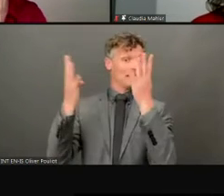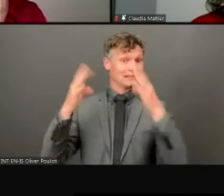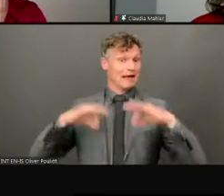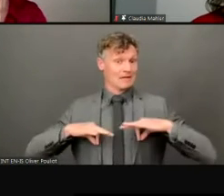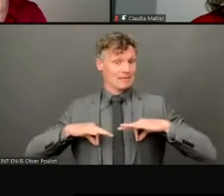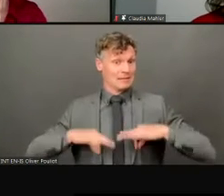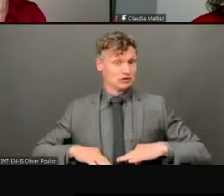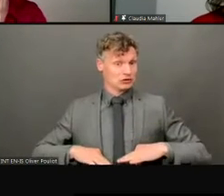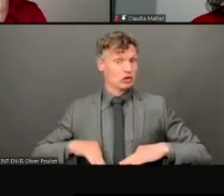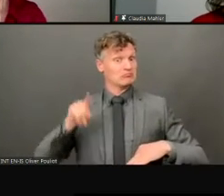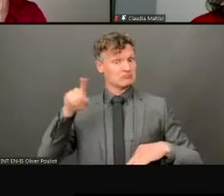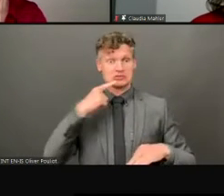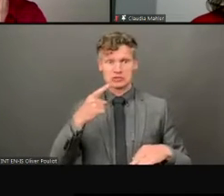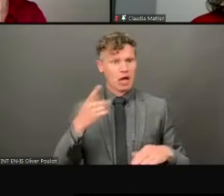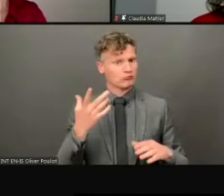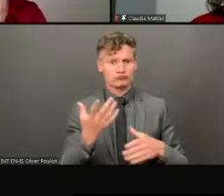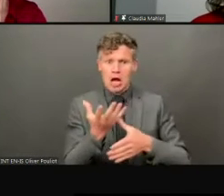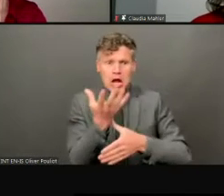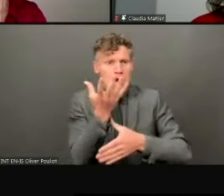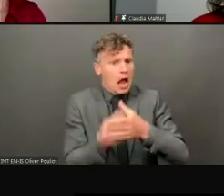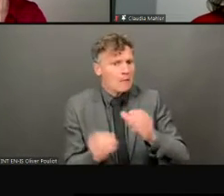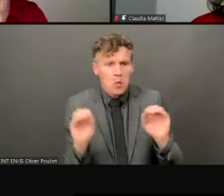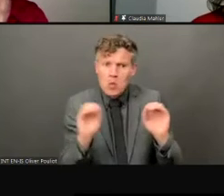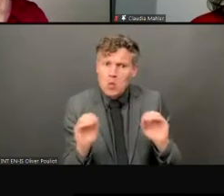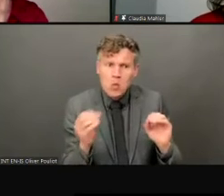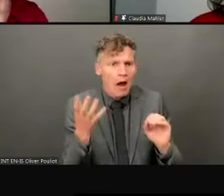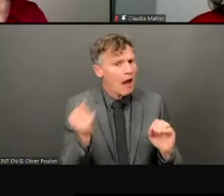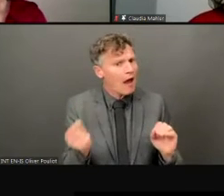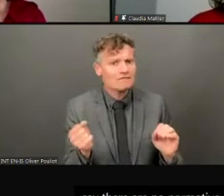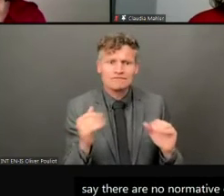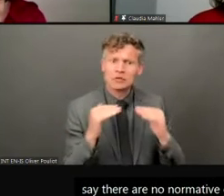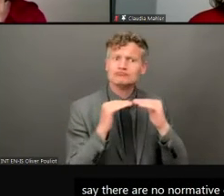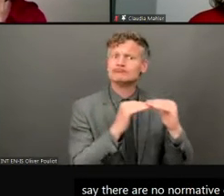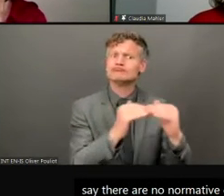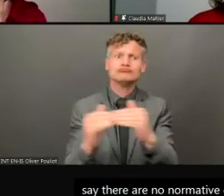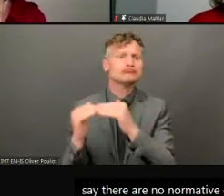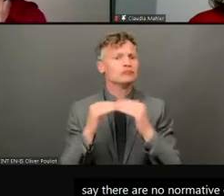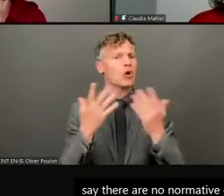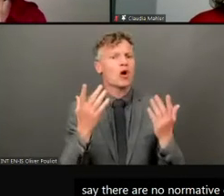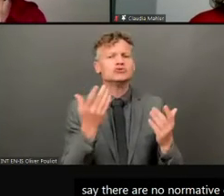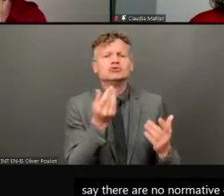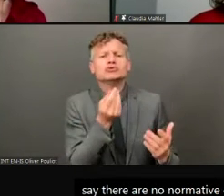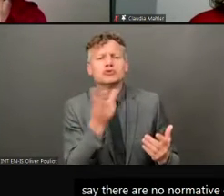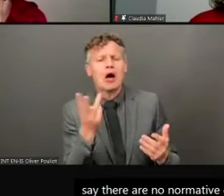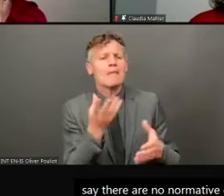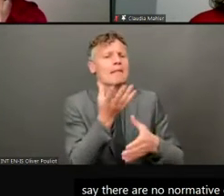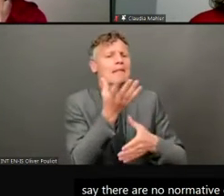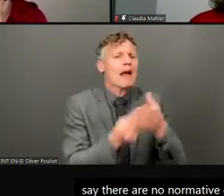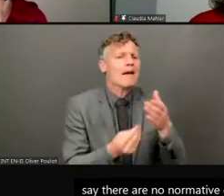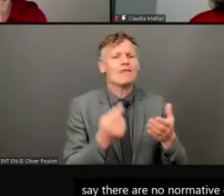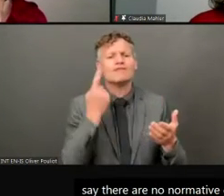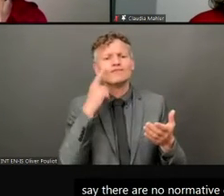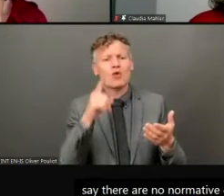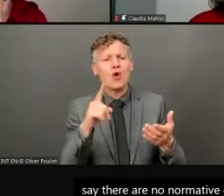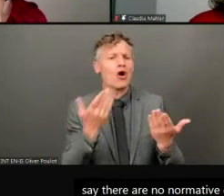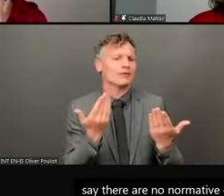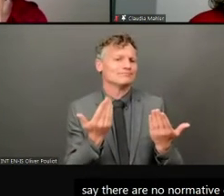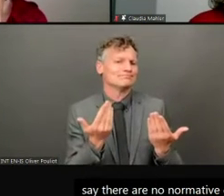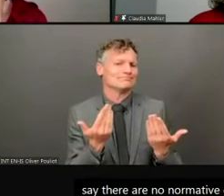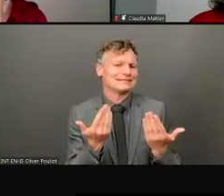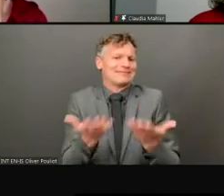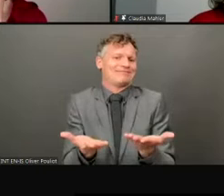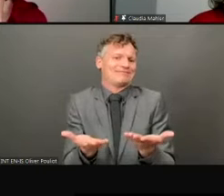gaps, there are just implementation gaps. And having said there are no normative gaps, there is a normative